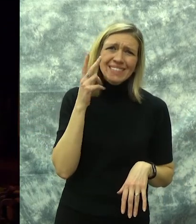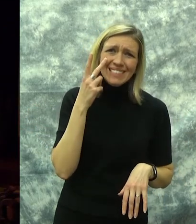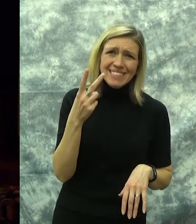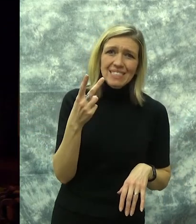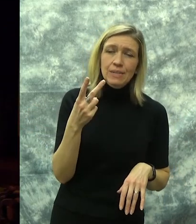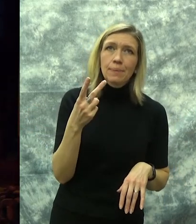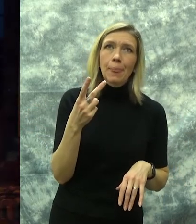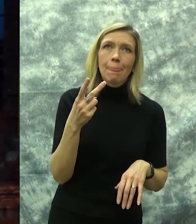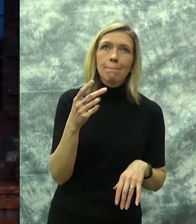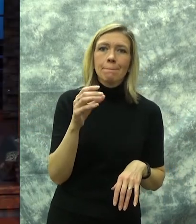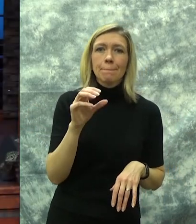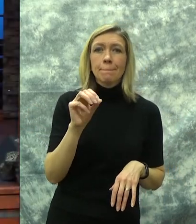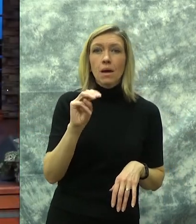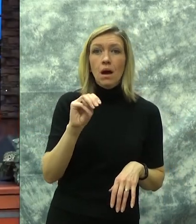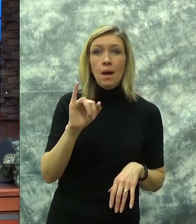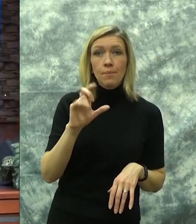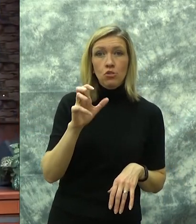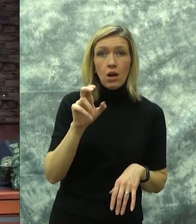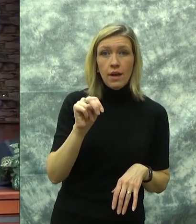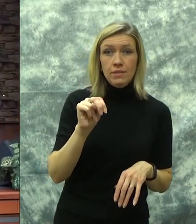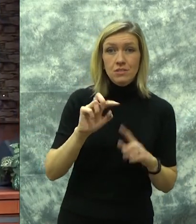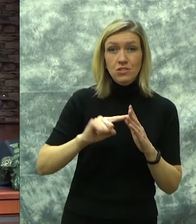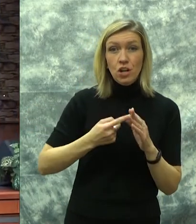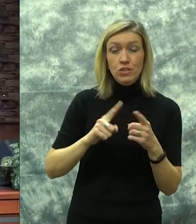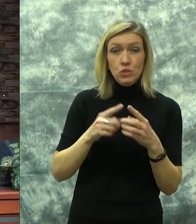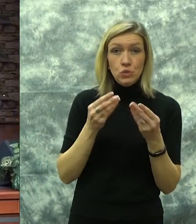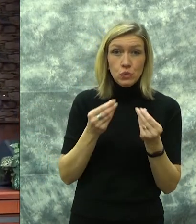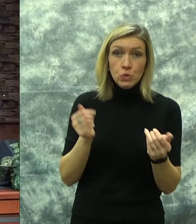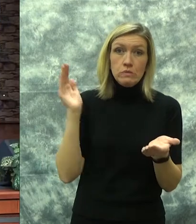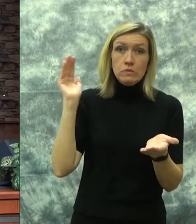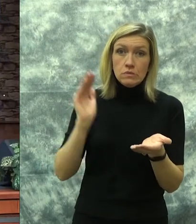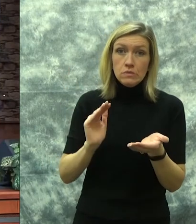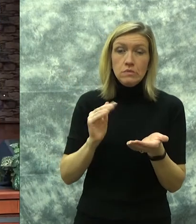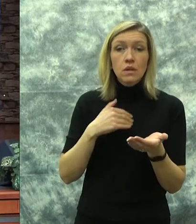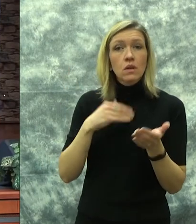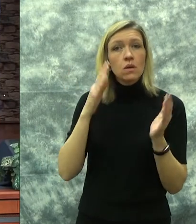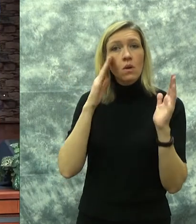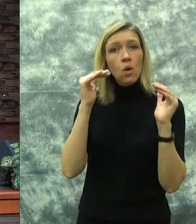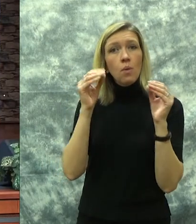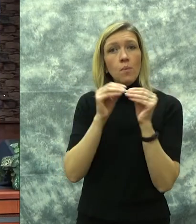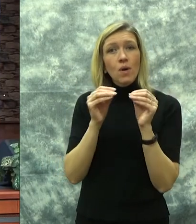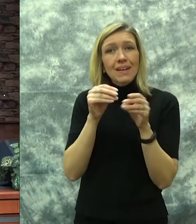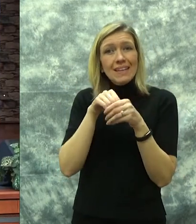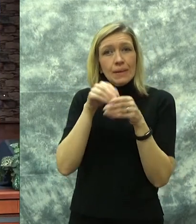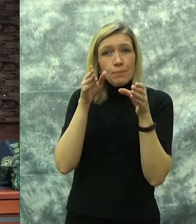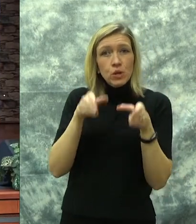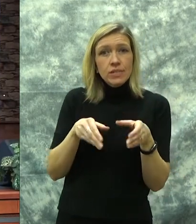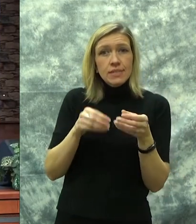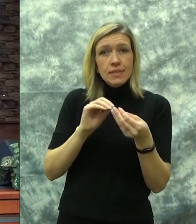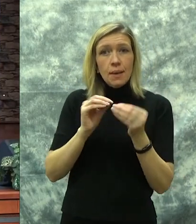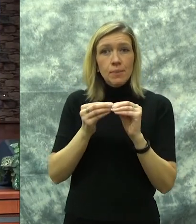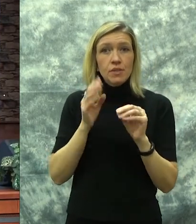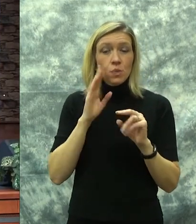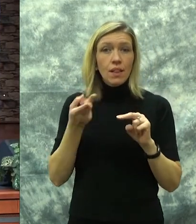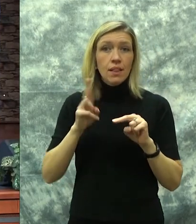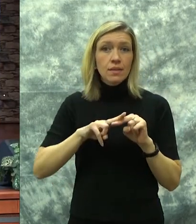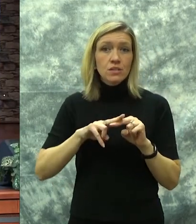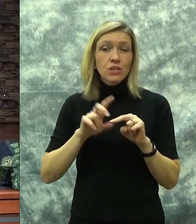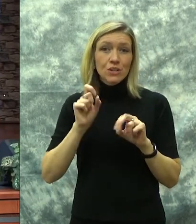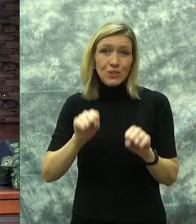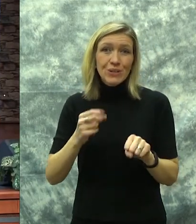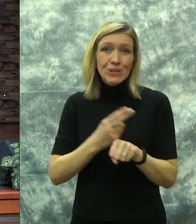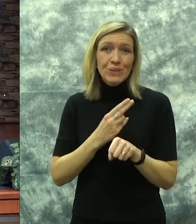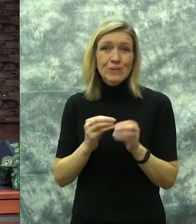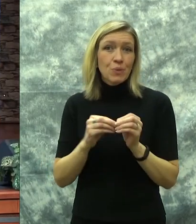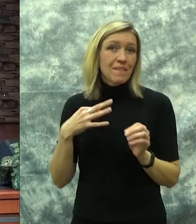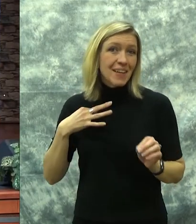Omicron starts dissipating in our state, our in-person numbers will increase more and more here, and we could use some more volunteer support. So go to that guest services counter, or if you're watching from